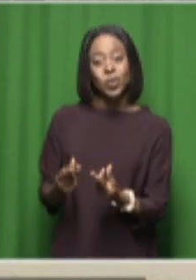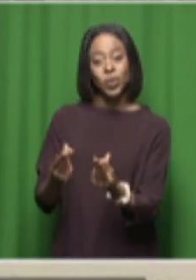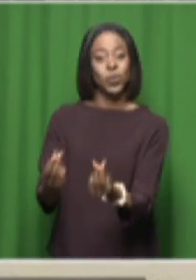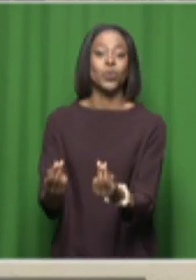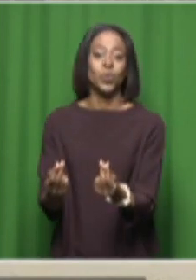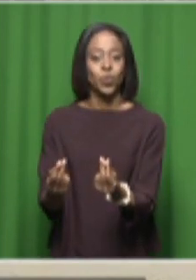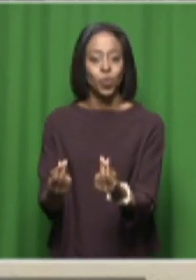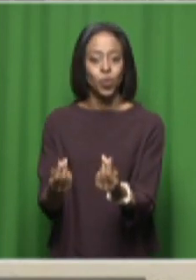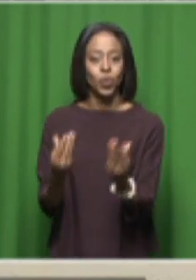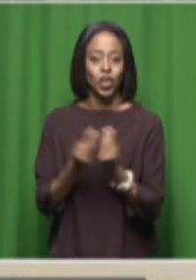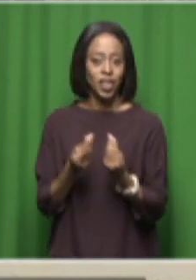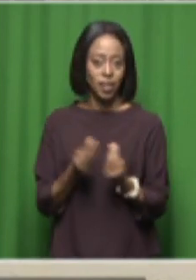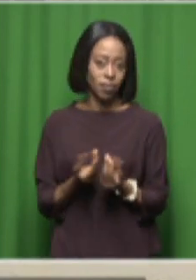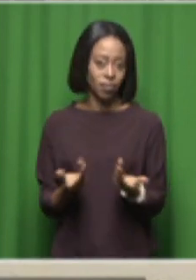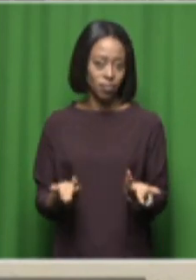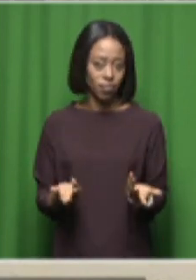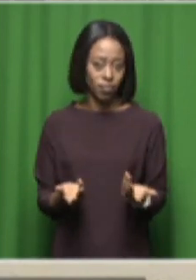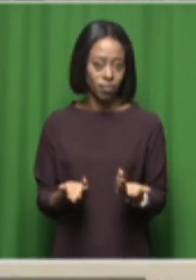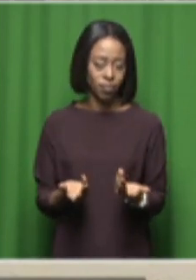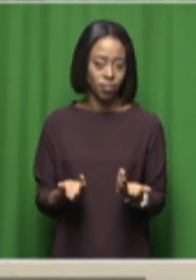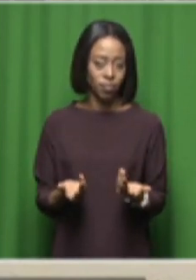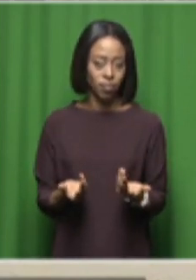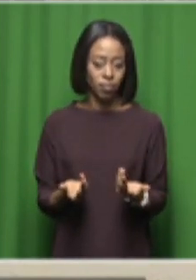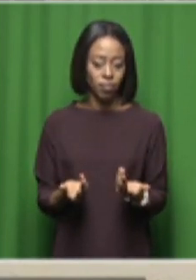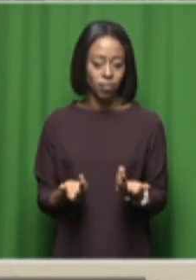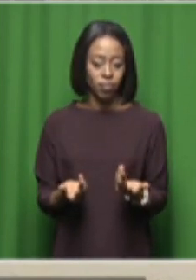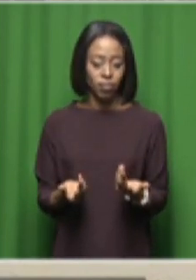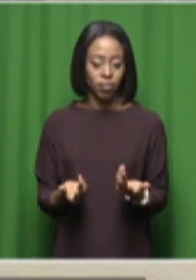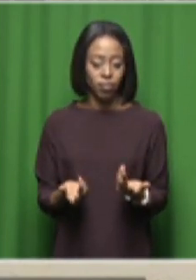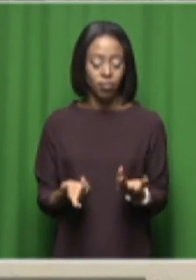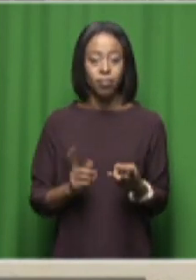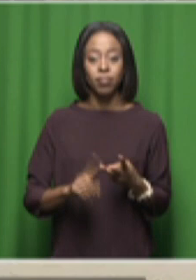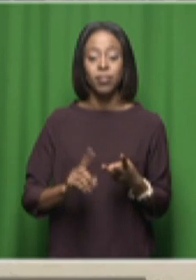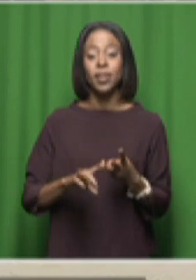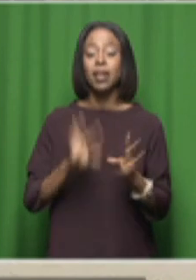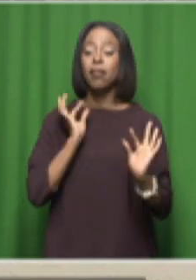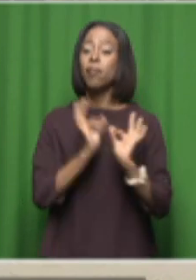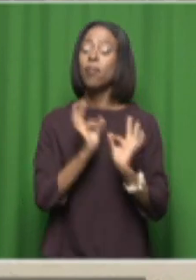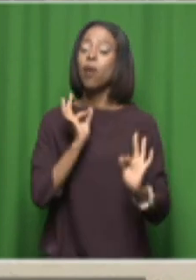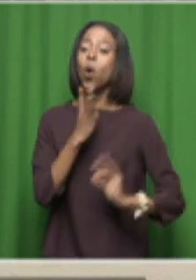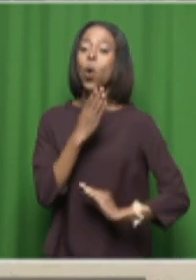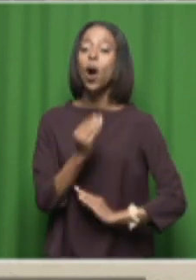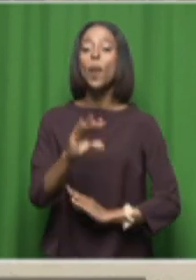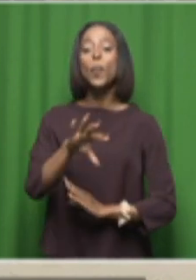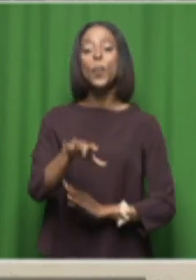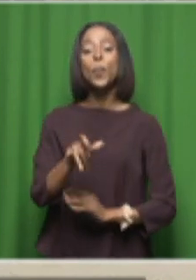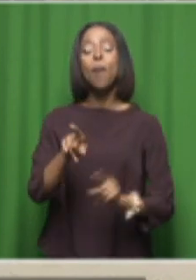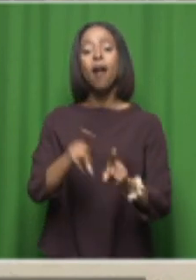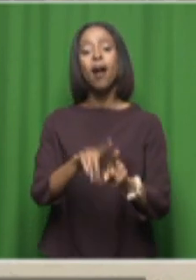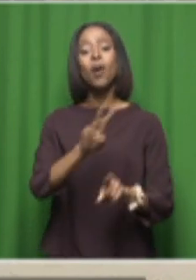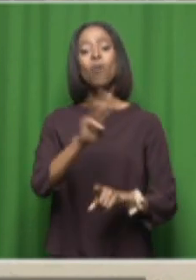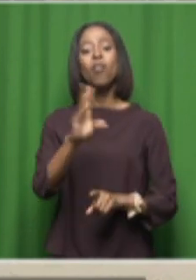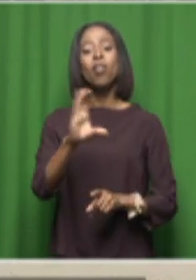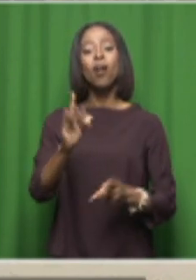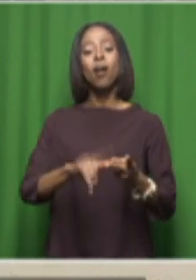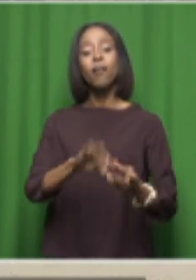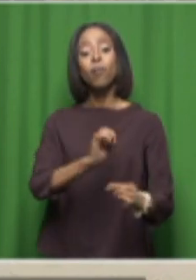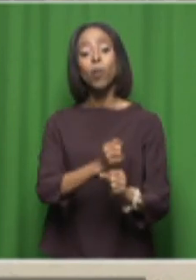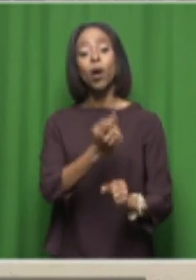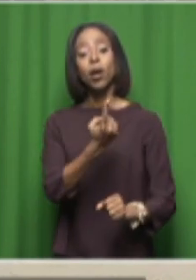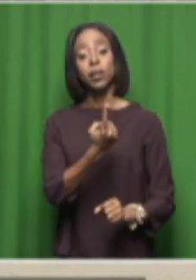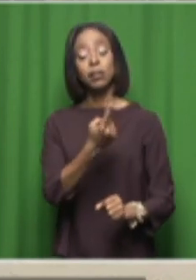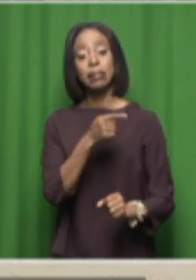the gaps in infrastructure requirements. We also have specifically provinces like the Western Cape and